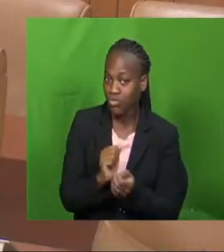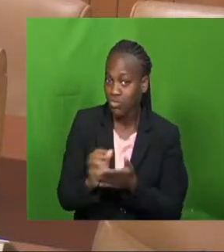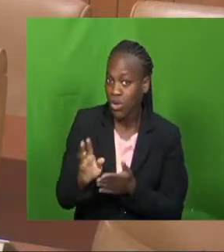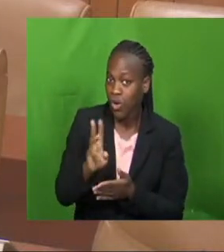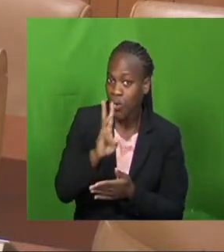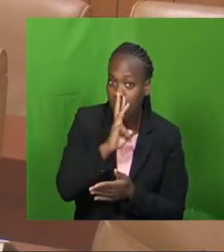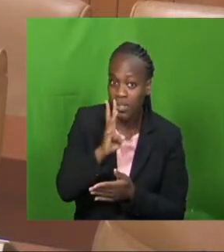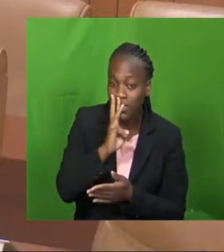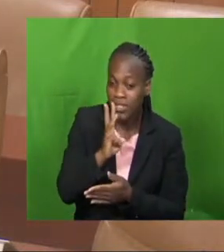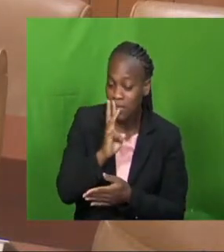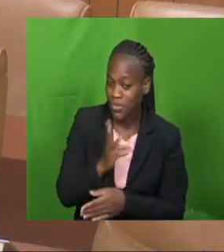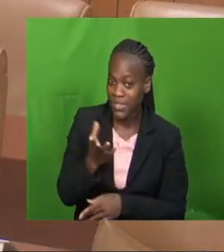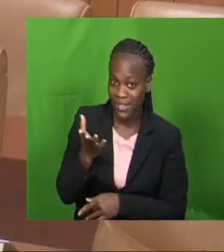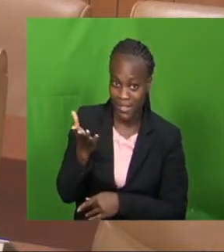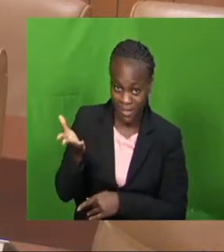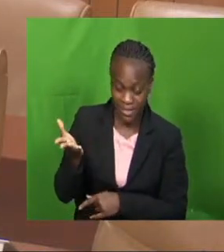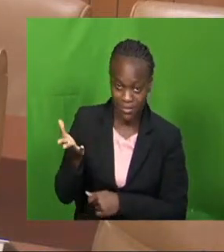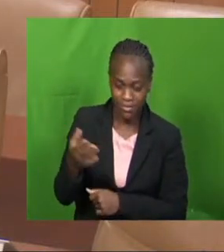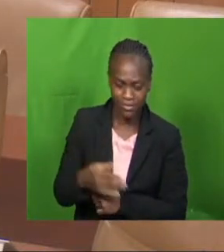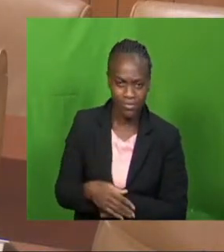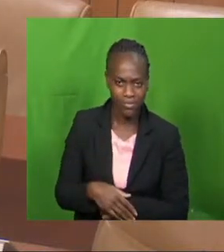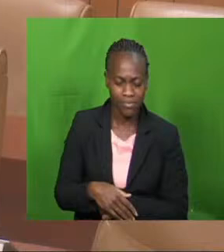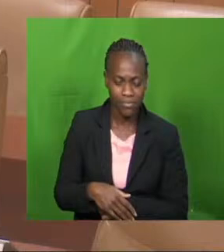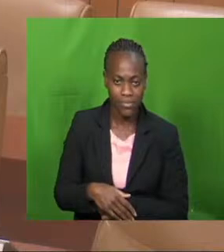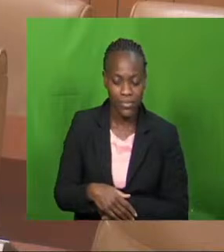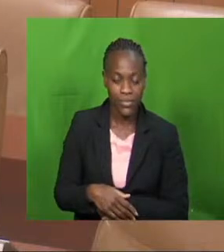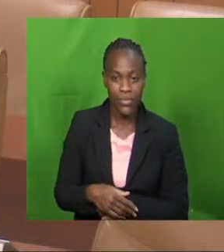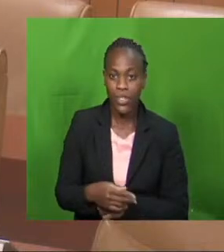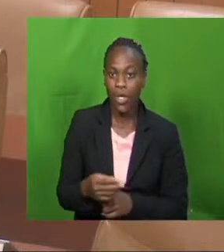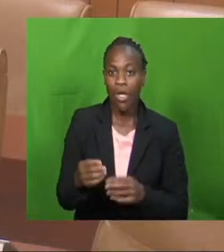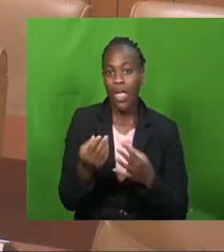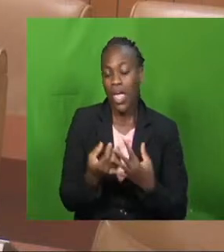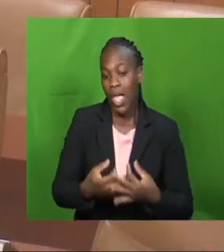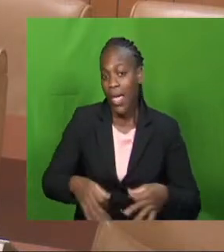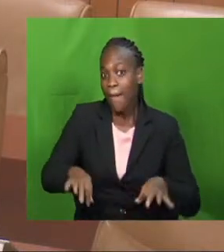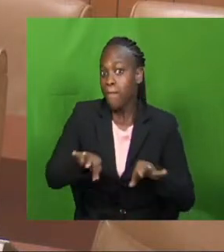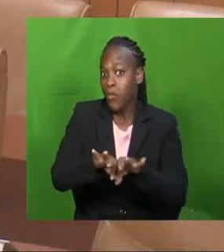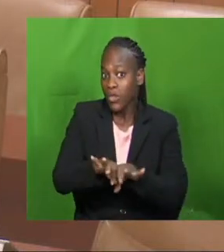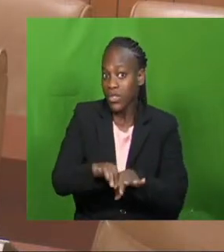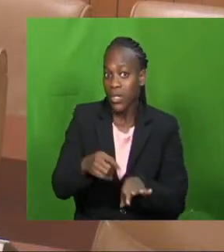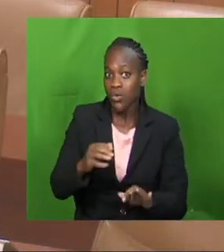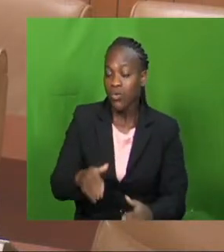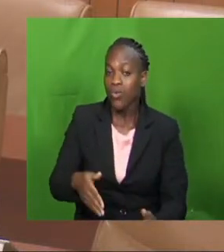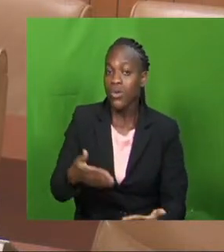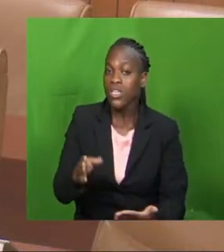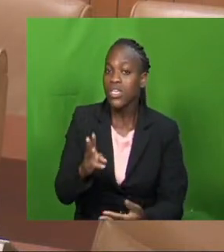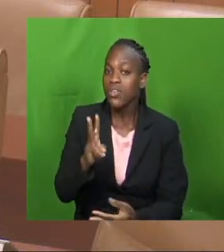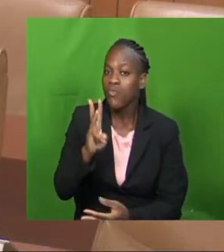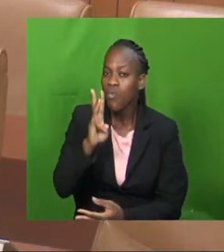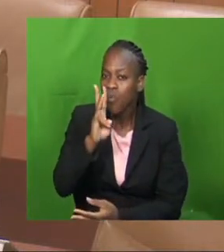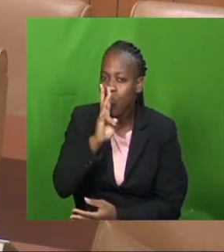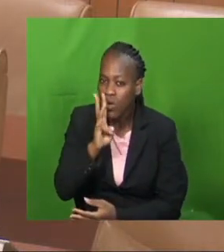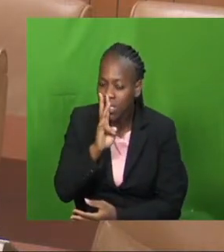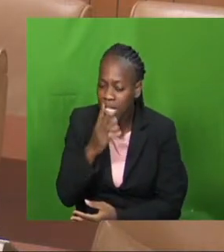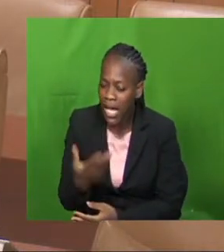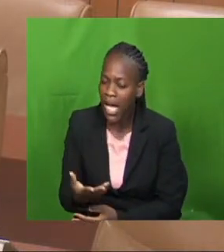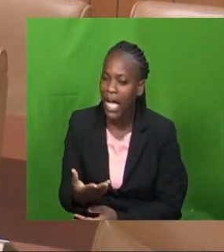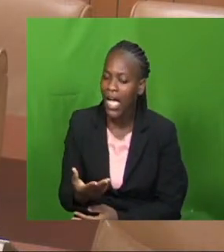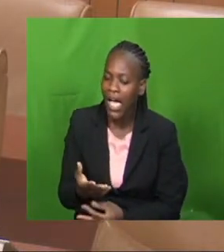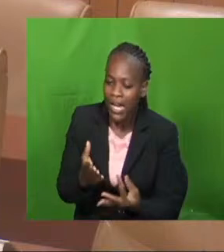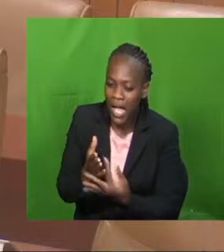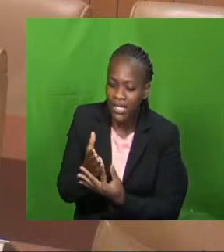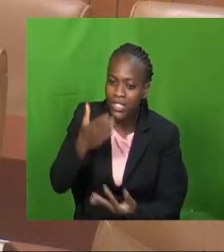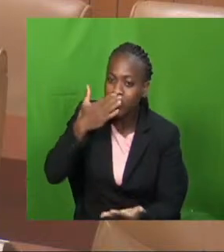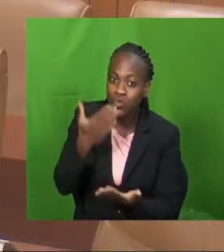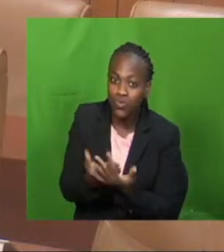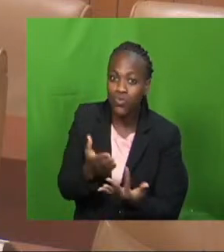it is important that when we want to provide water for people of Takwa and to increase access to potable water, will